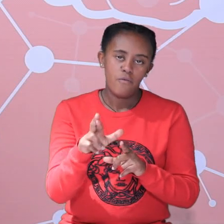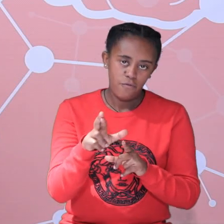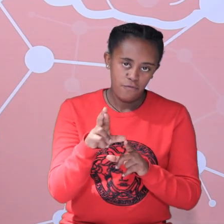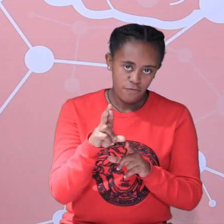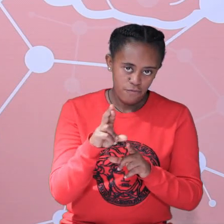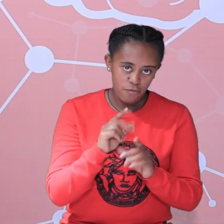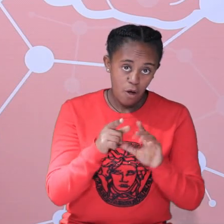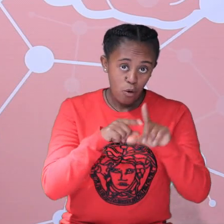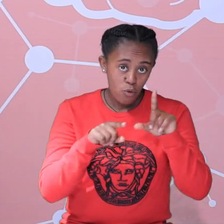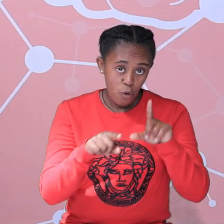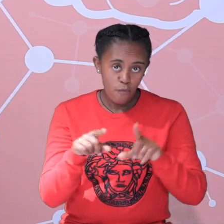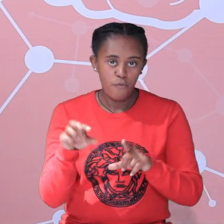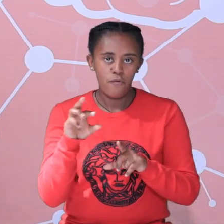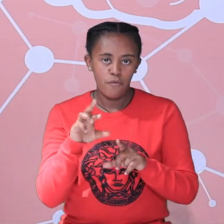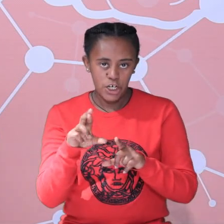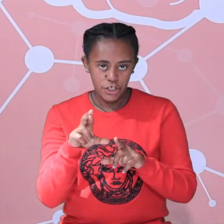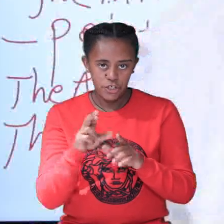and normal